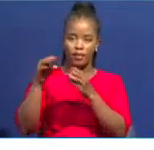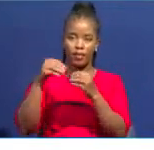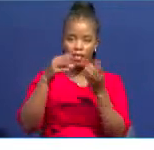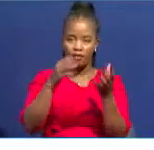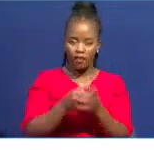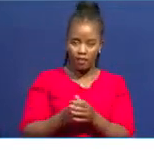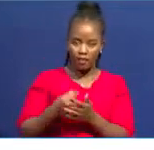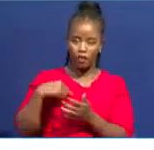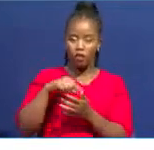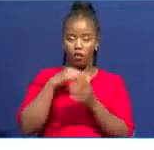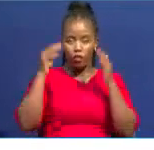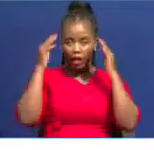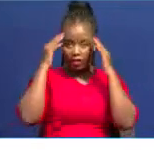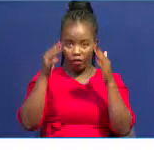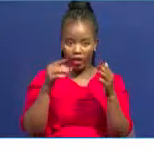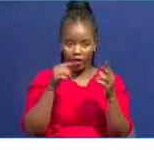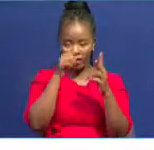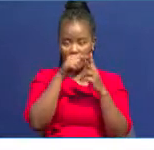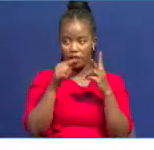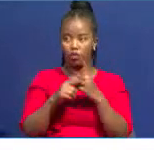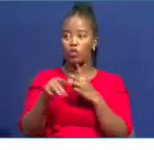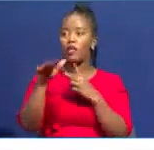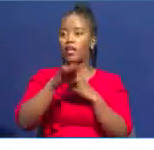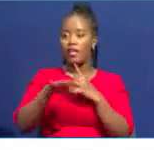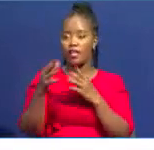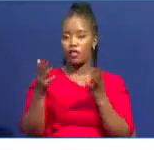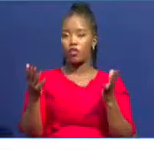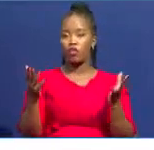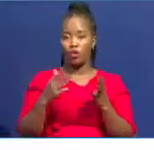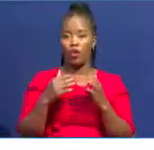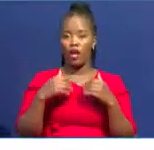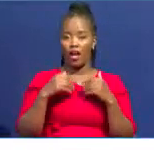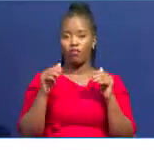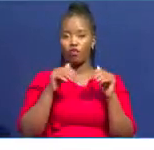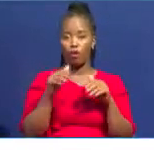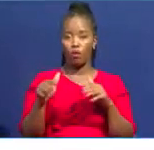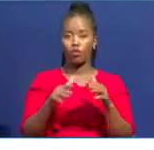the two spaces as spaces that have opportunities